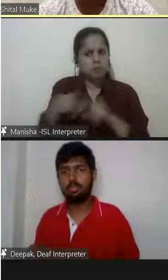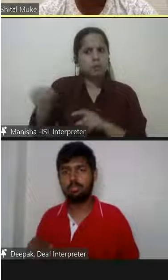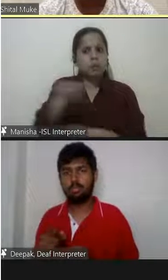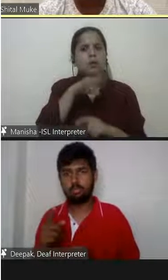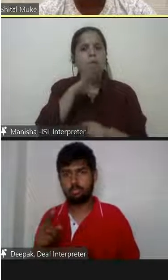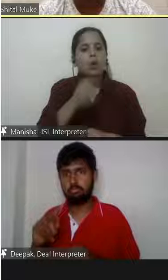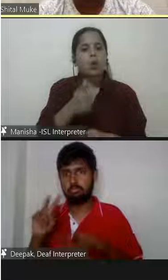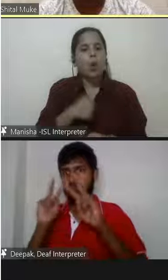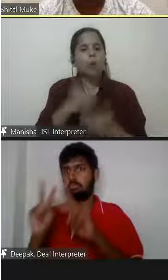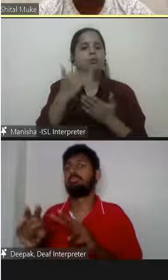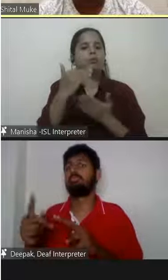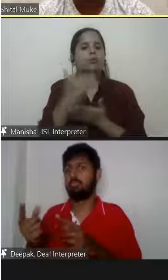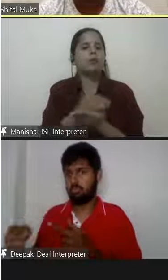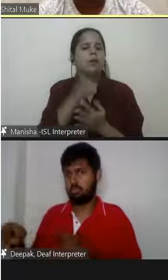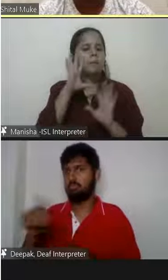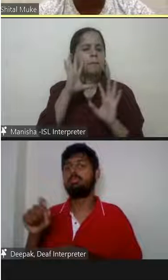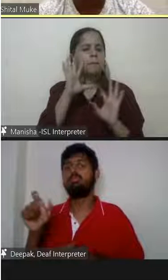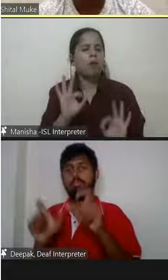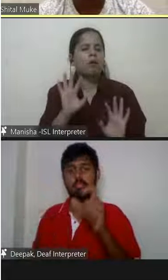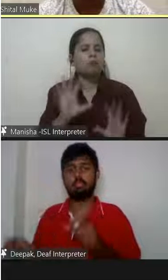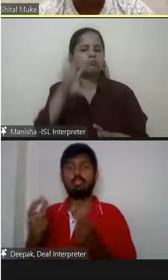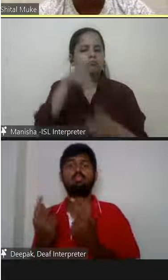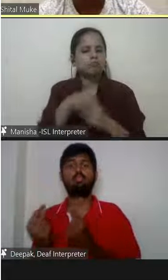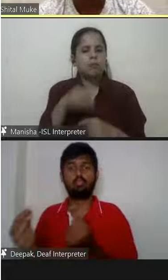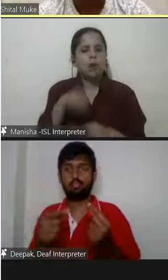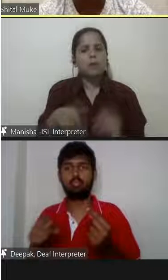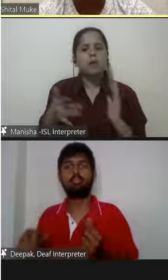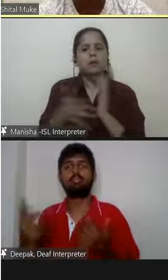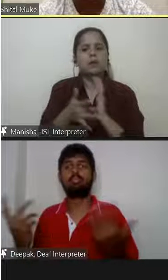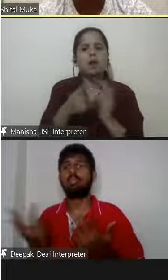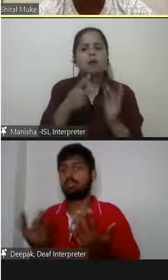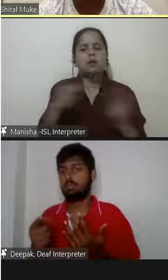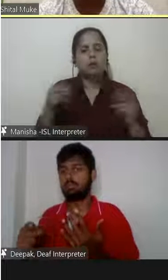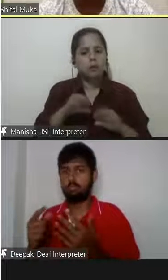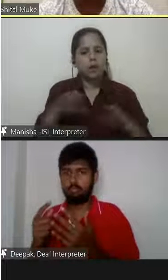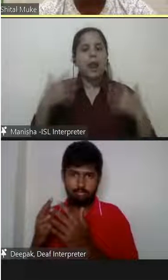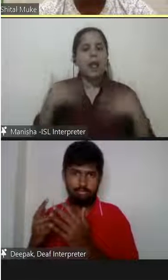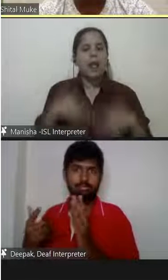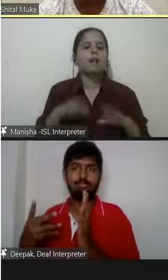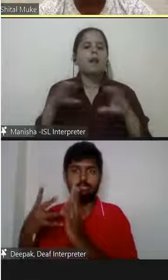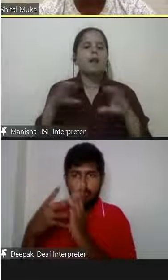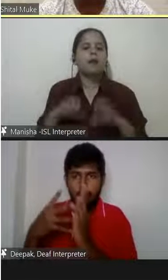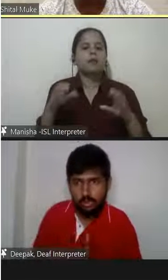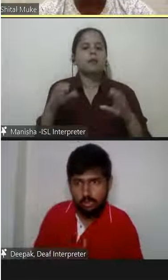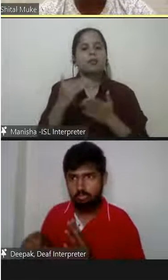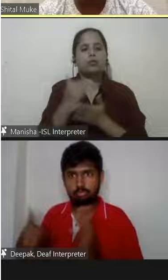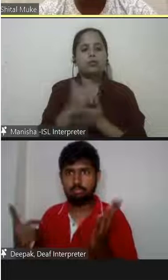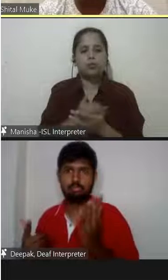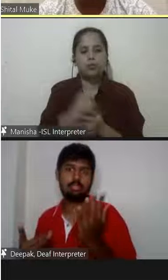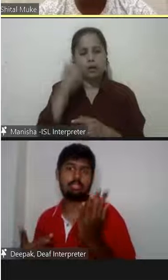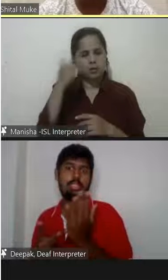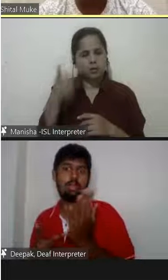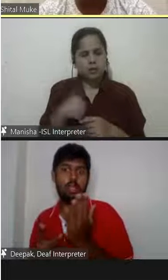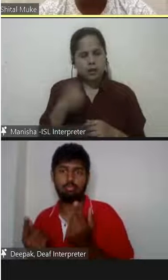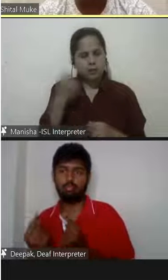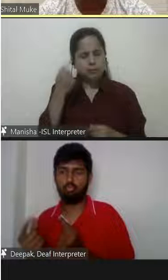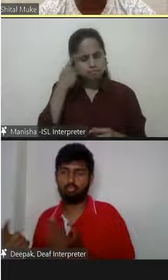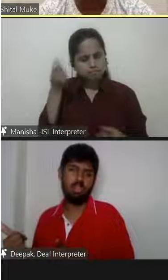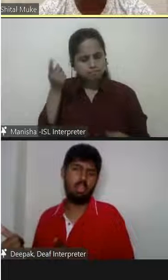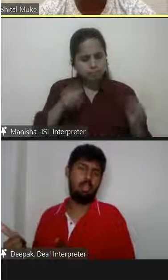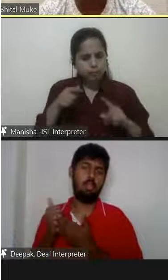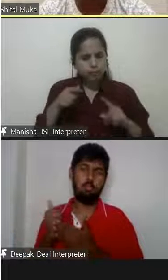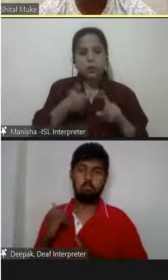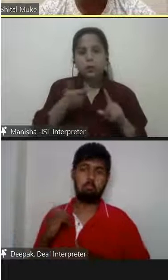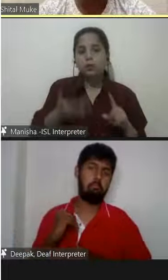program, where we digitize the Healthy Activity Program in a way that the training which